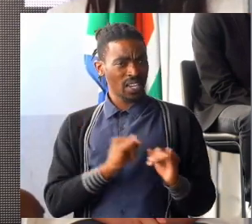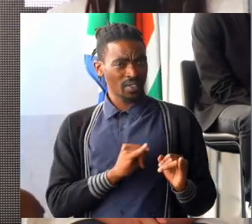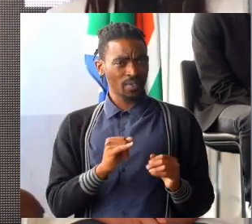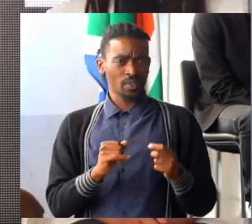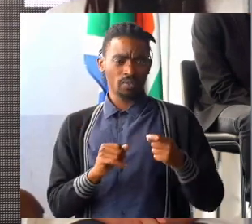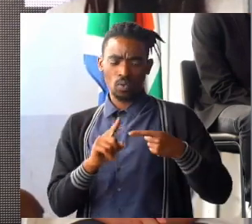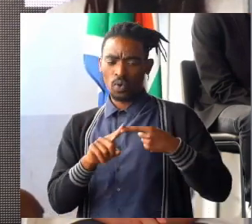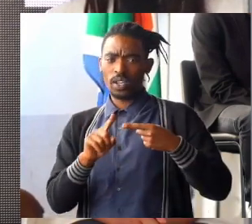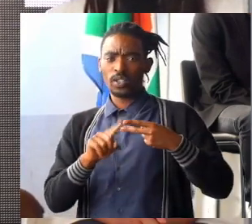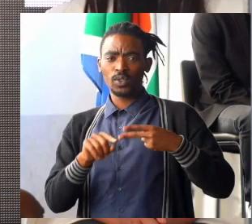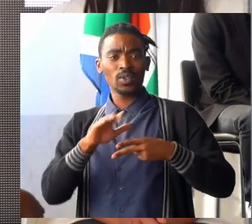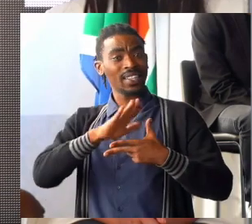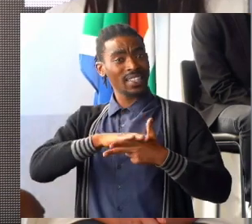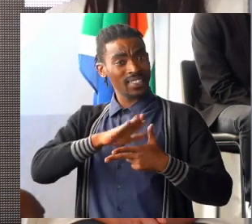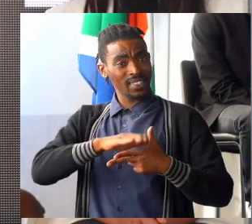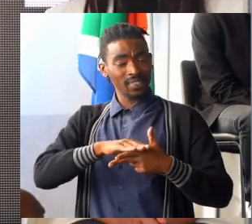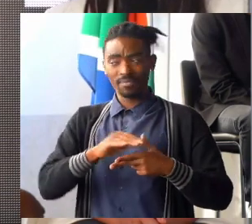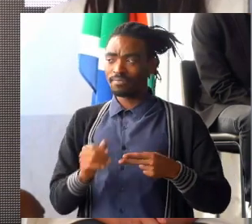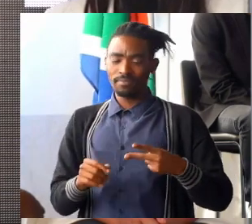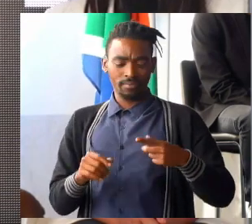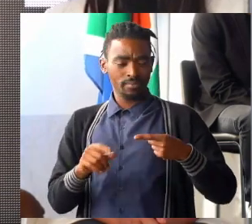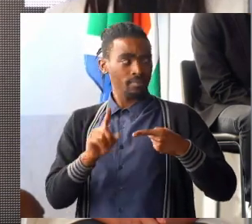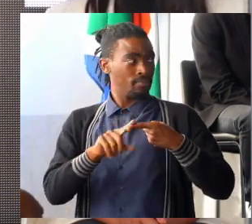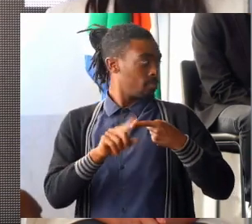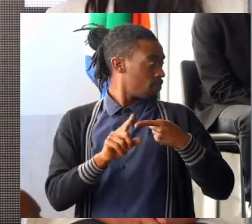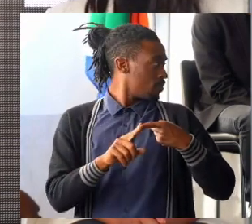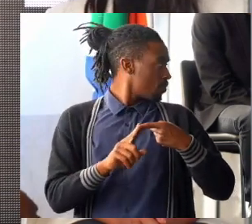reasons. First,